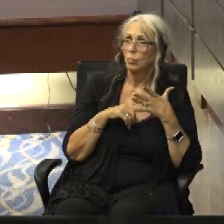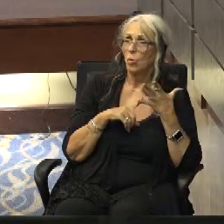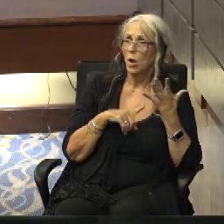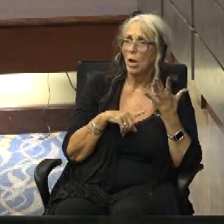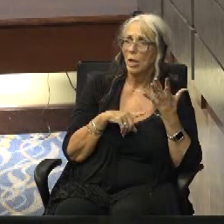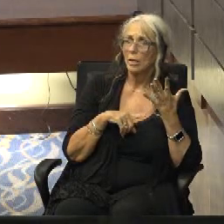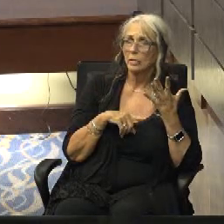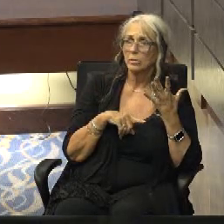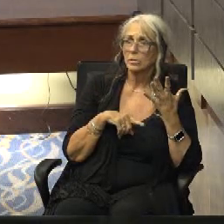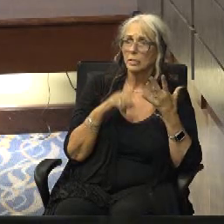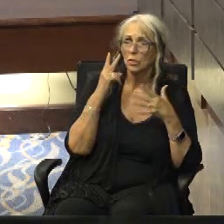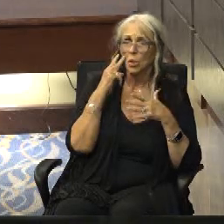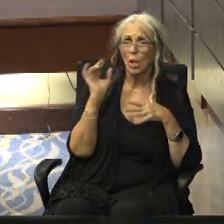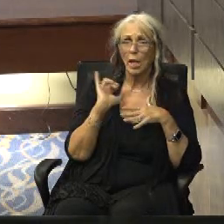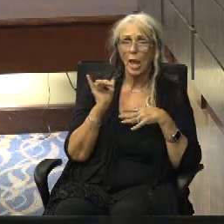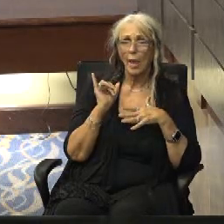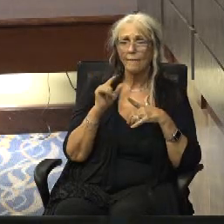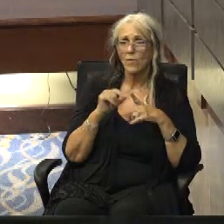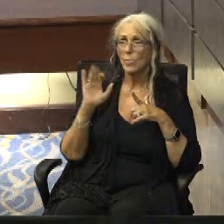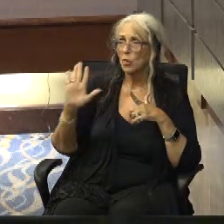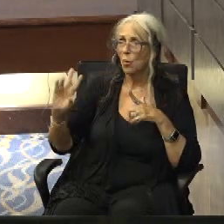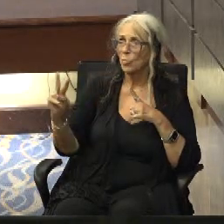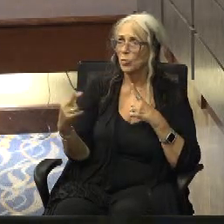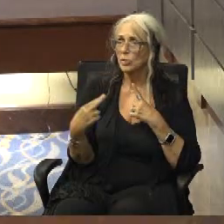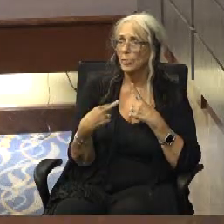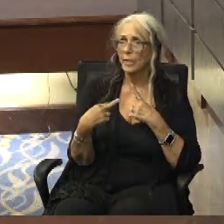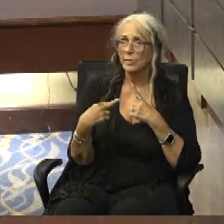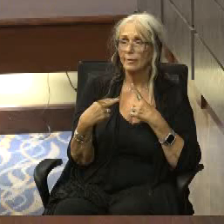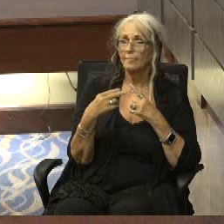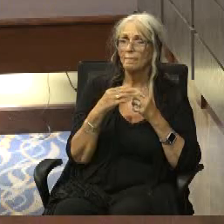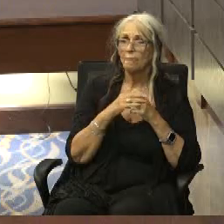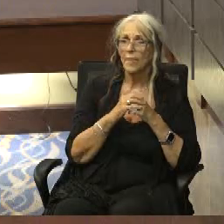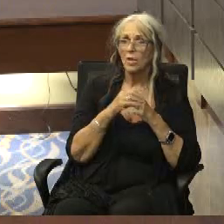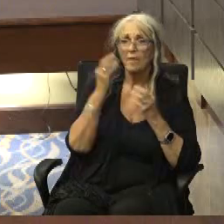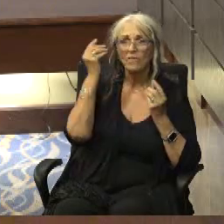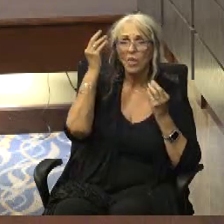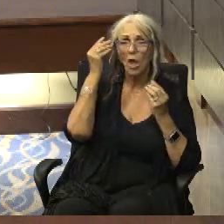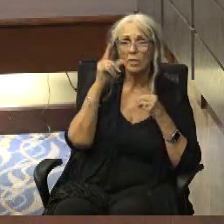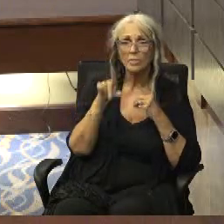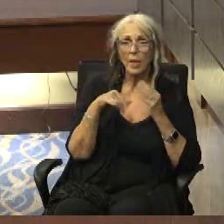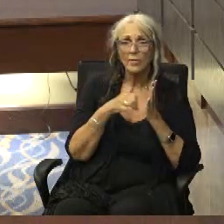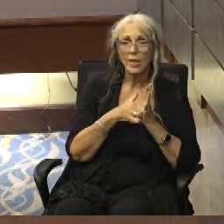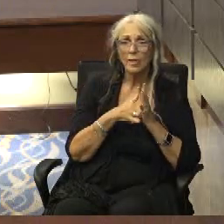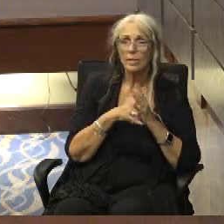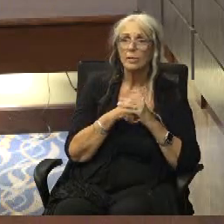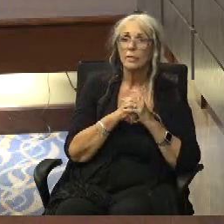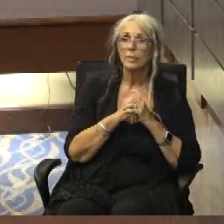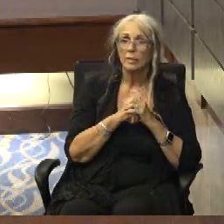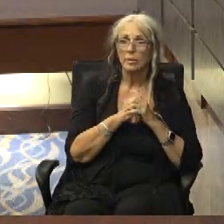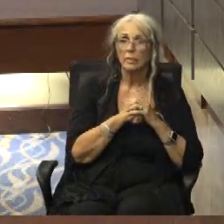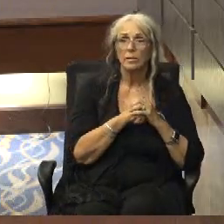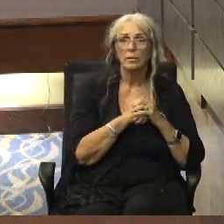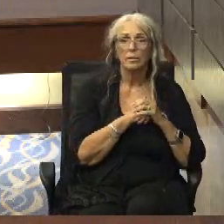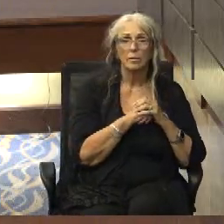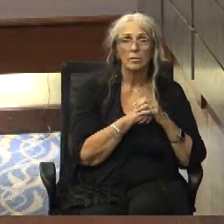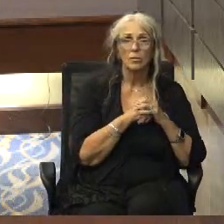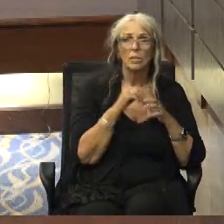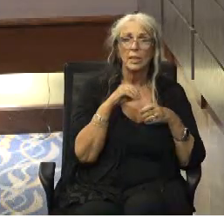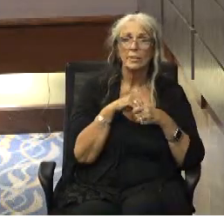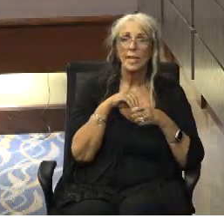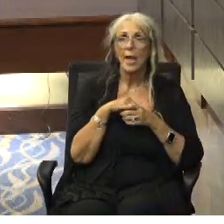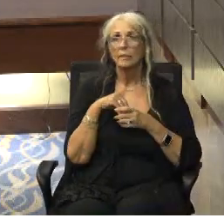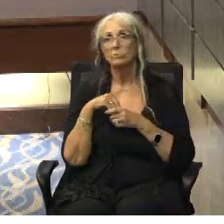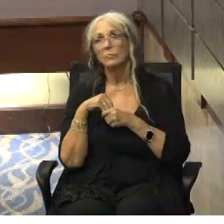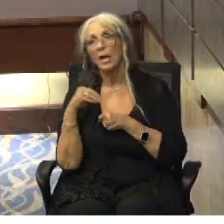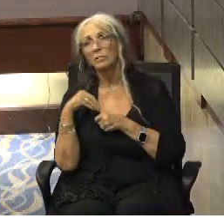implementation of this look like from your perspective? Do you have any thoughts around? Yeah, how to- so there's definitely an internal and external component to